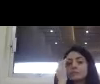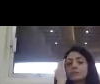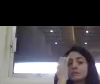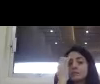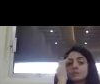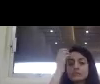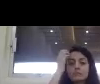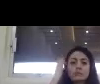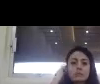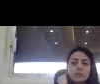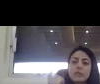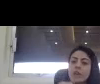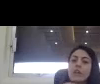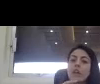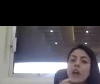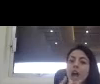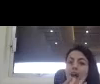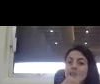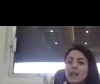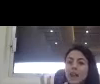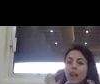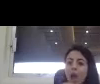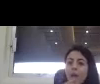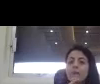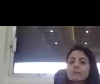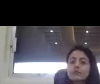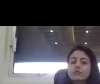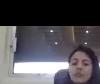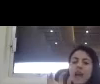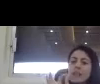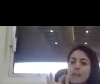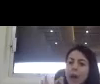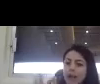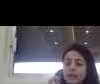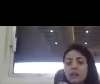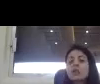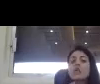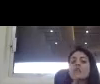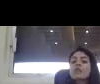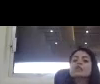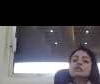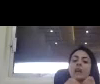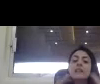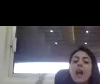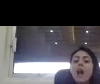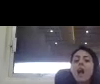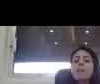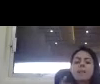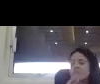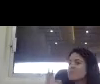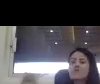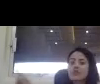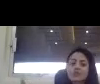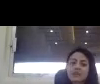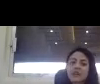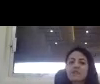provided through general social assistance, meaning through other types of safety nets, which are not specifically designed to cover persons with disability, but